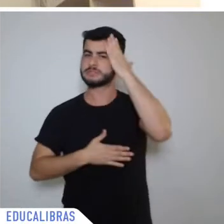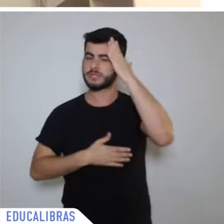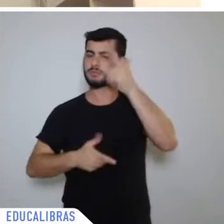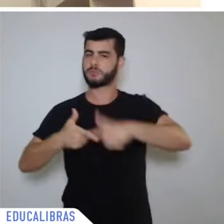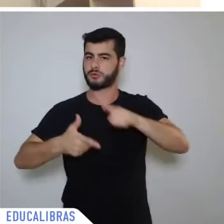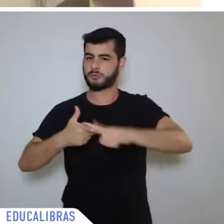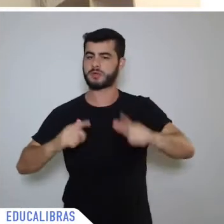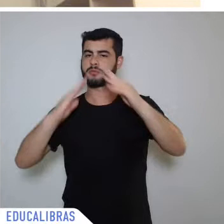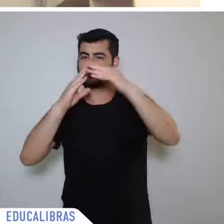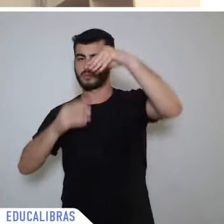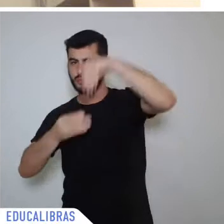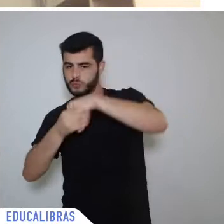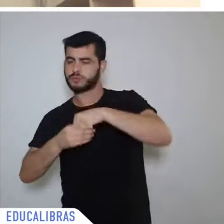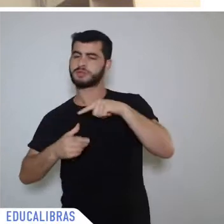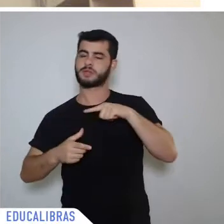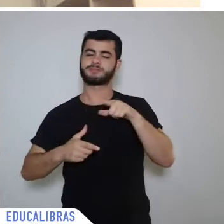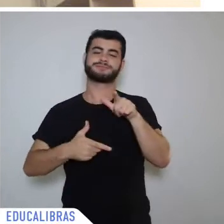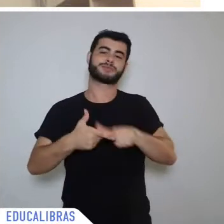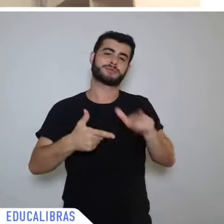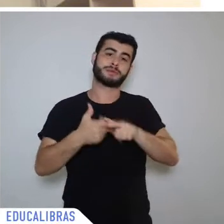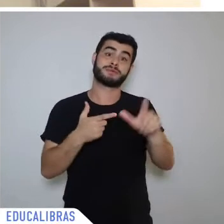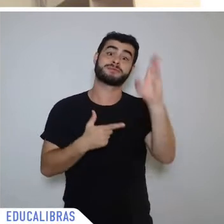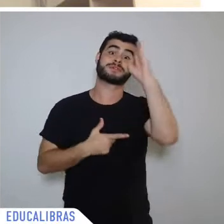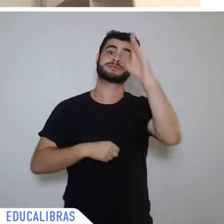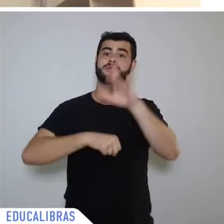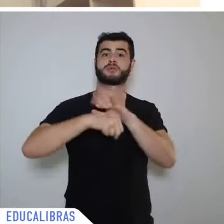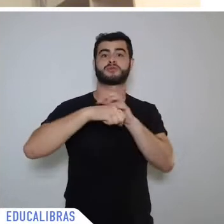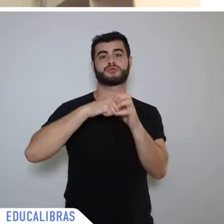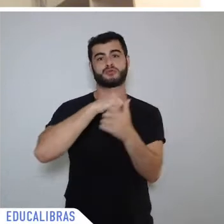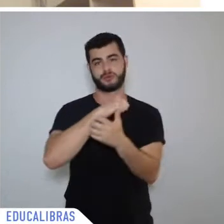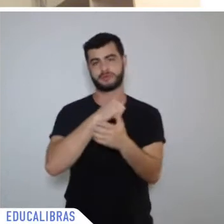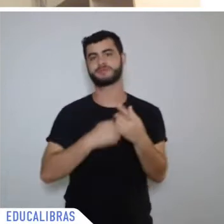And in the context of the pandemics,